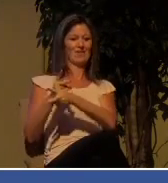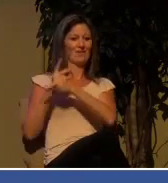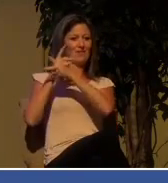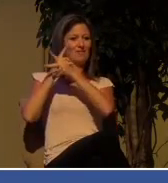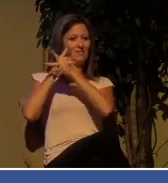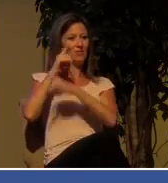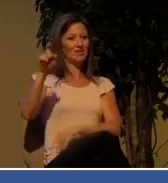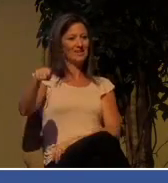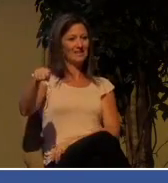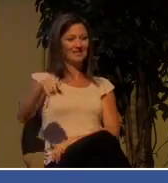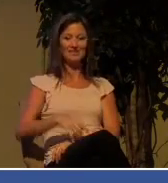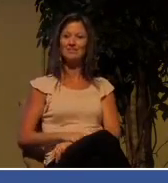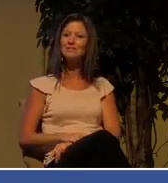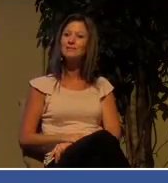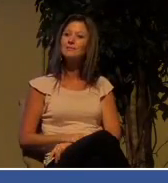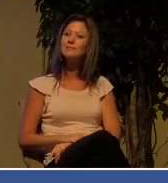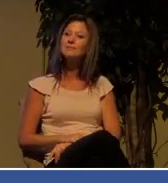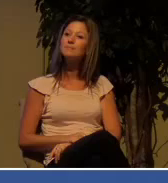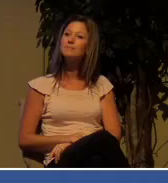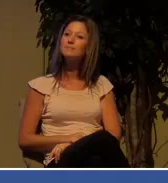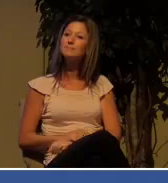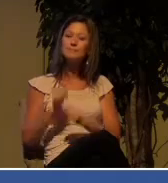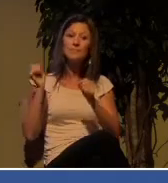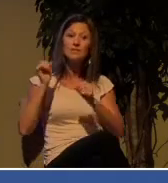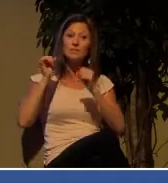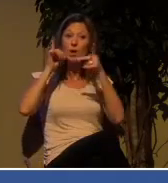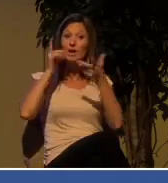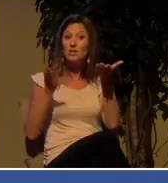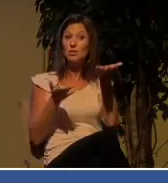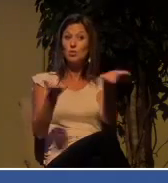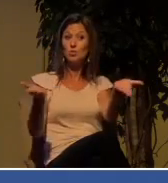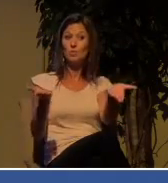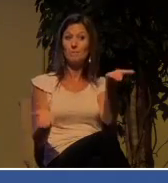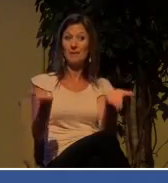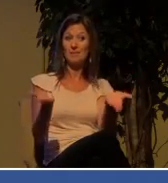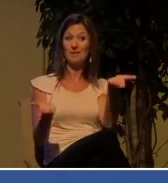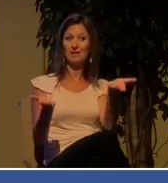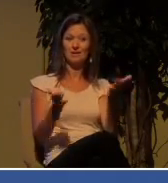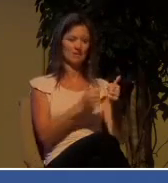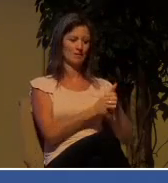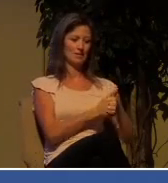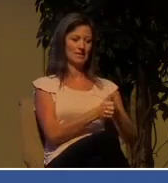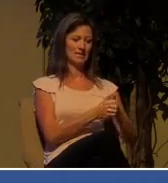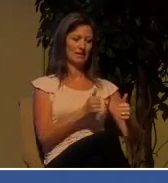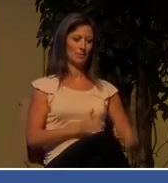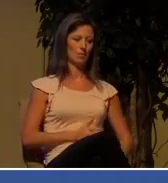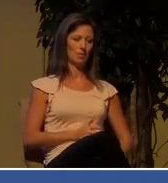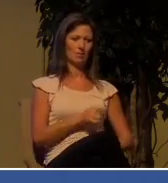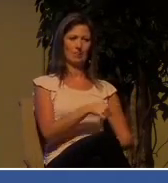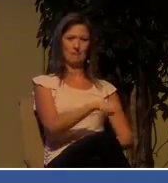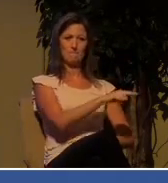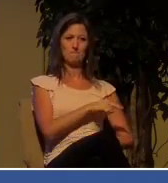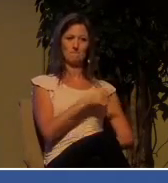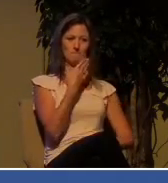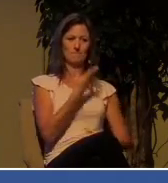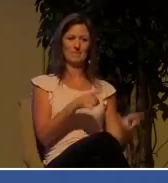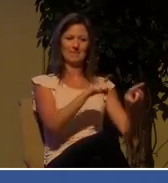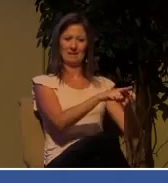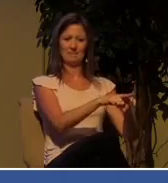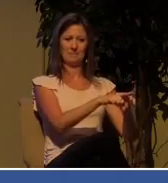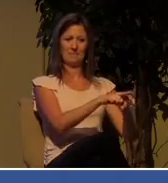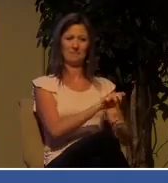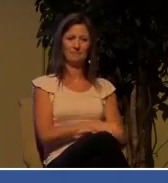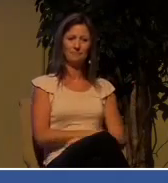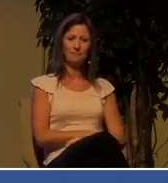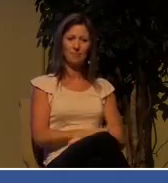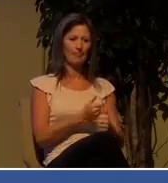It might surprise you to know that the disciples of old were exactly the same. They didn't follow Jesus